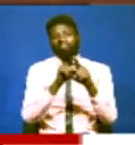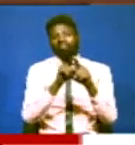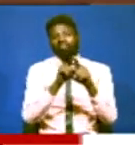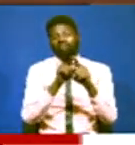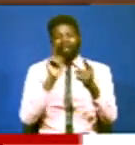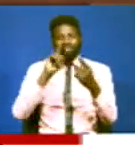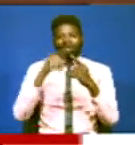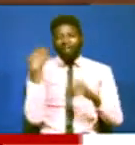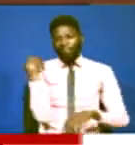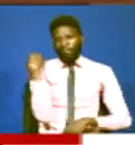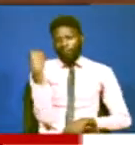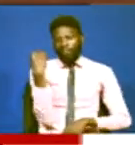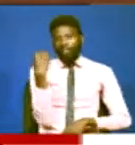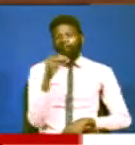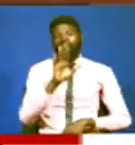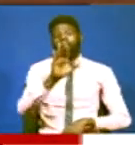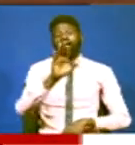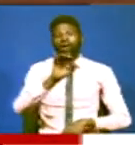IBC? Thank you.